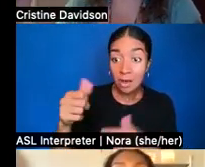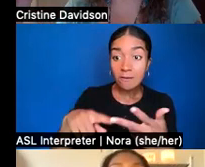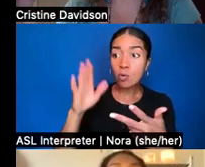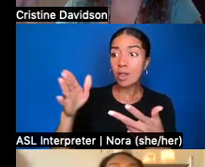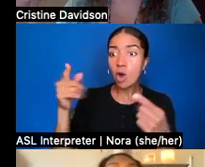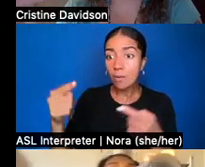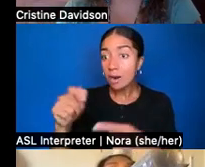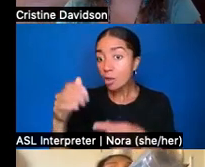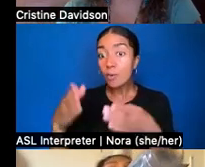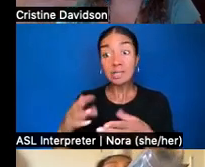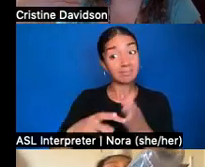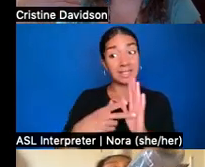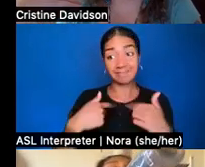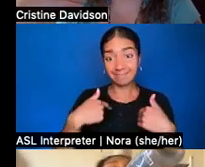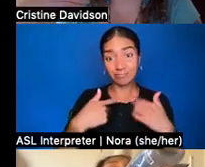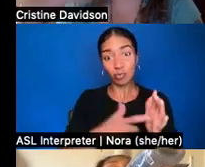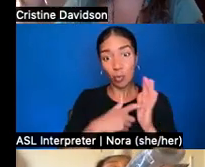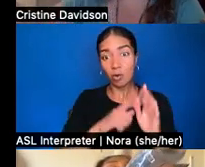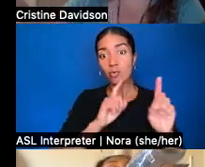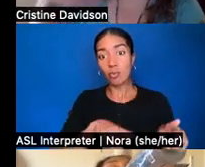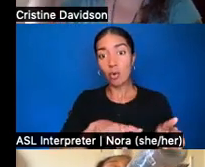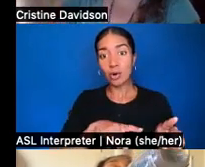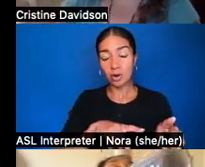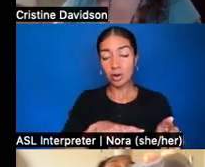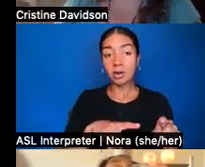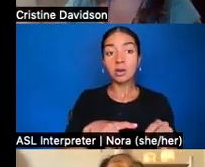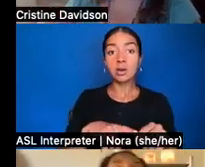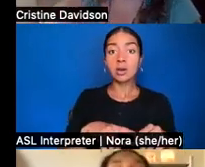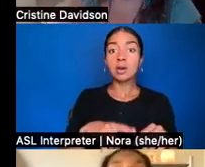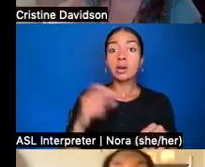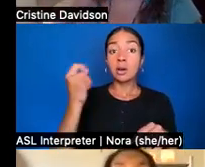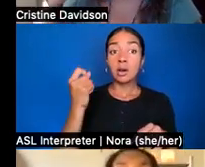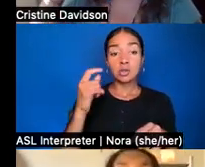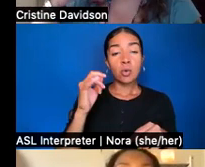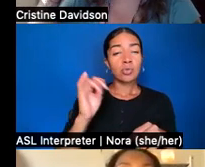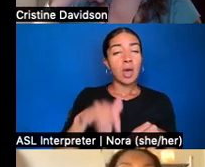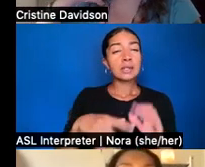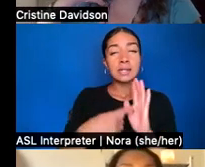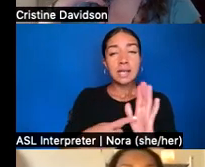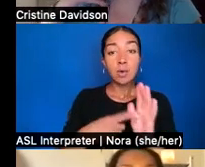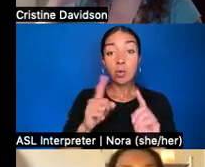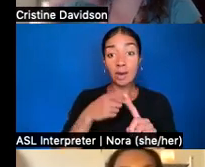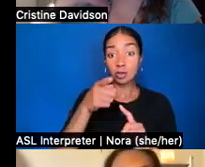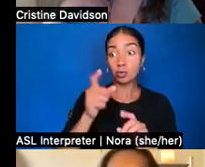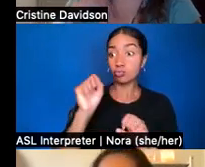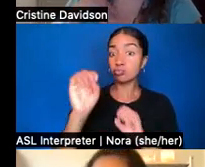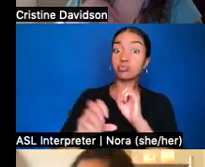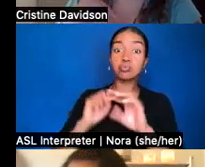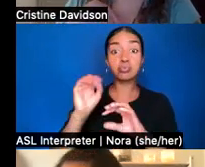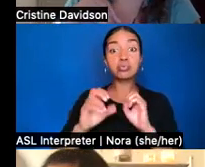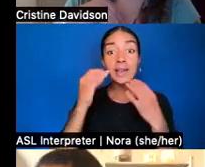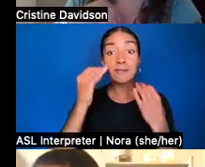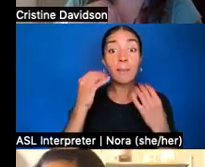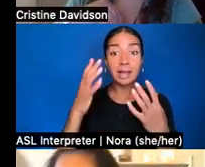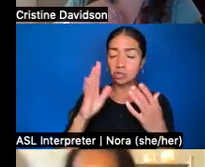So that's like an example of when you give that information freely and they can make a decision, that's putting the power back